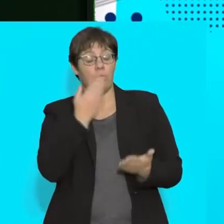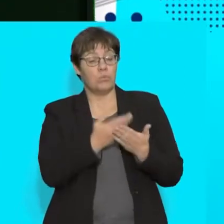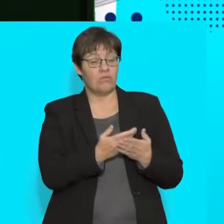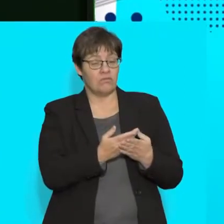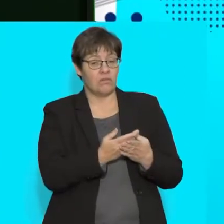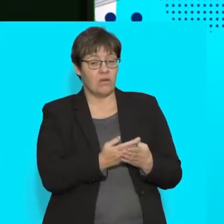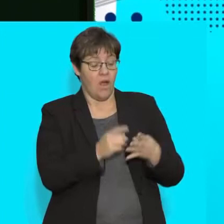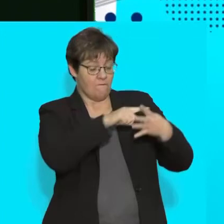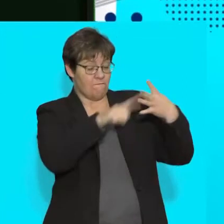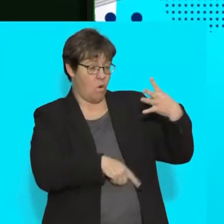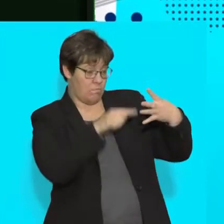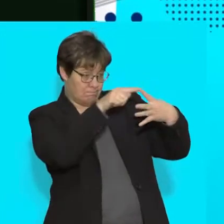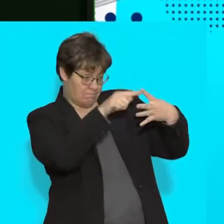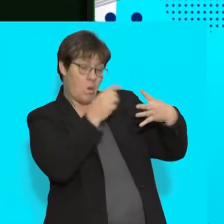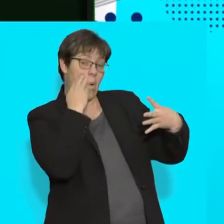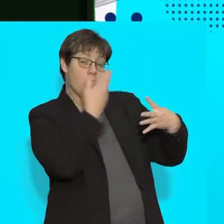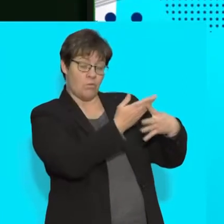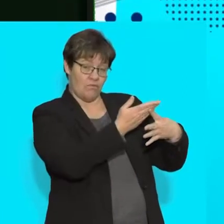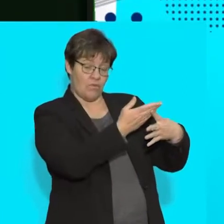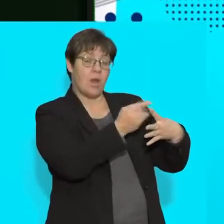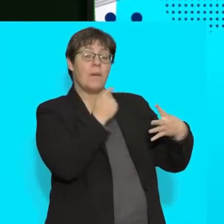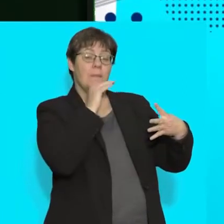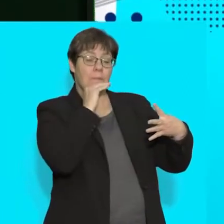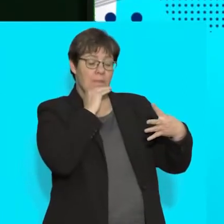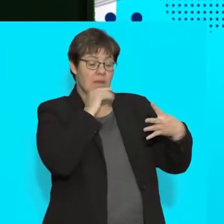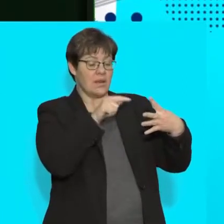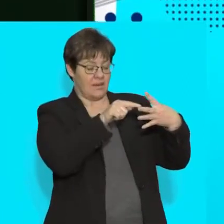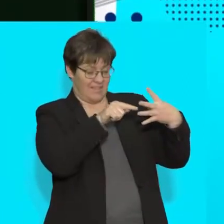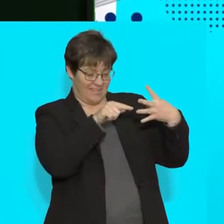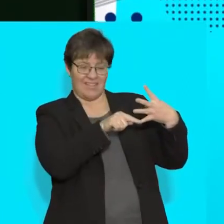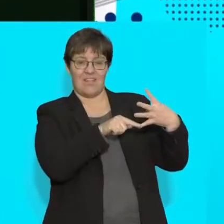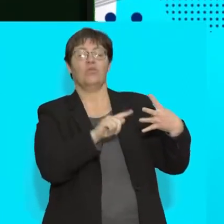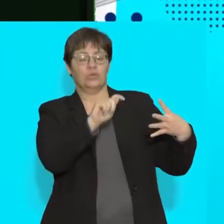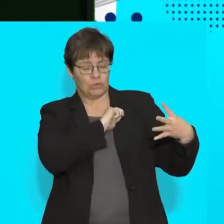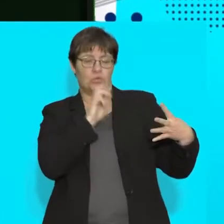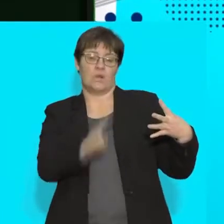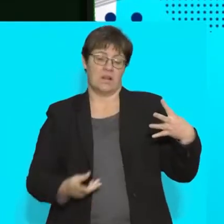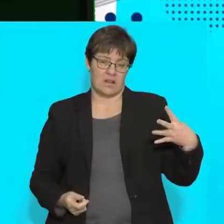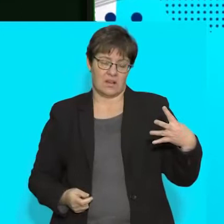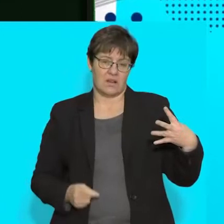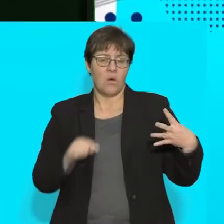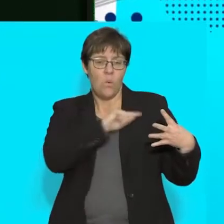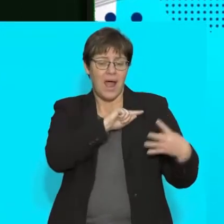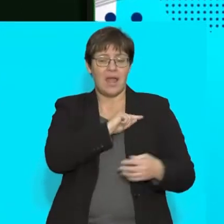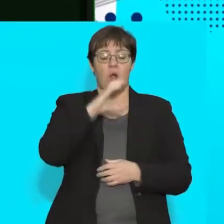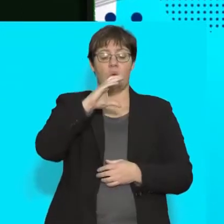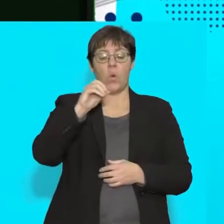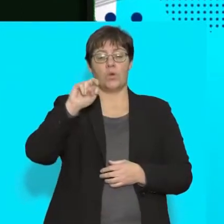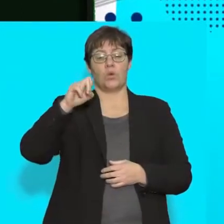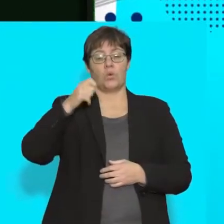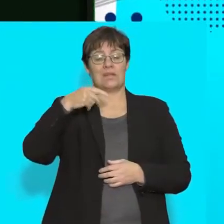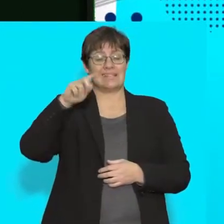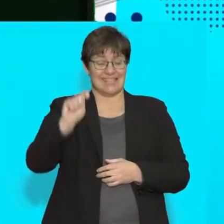prove one of the four, then the other three will be true by default, because